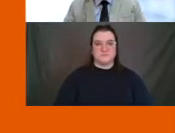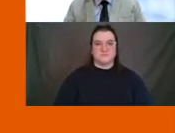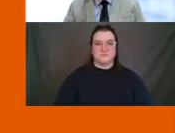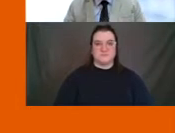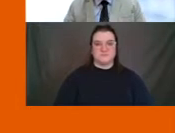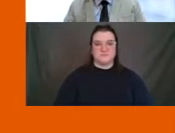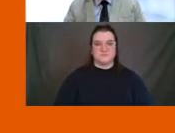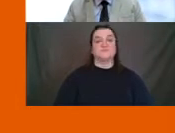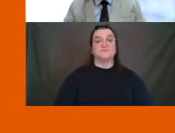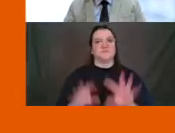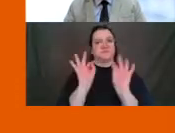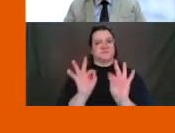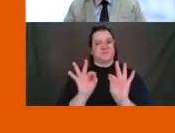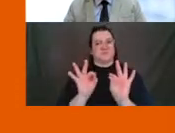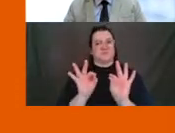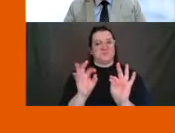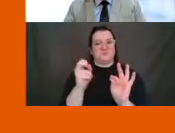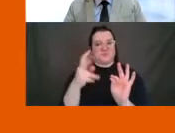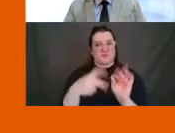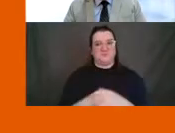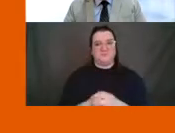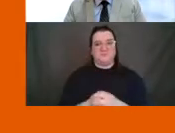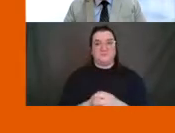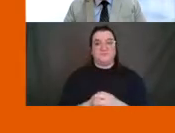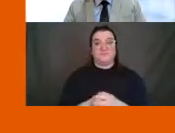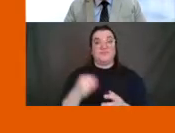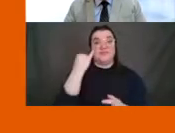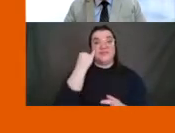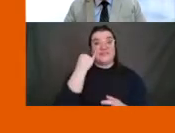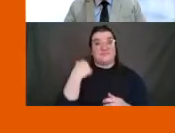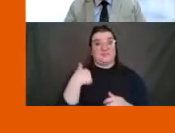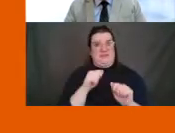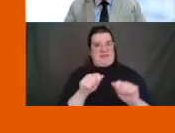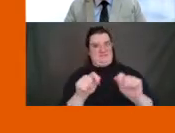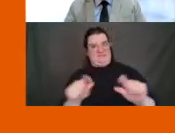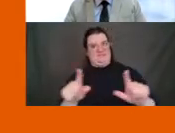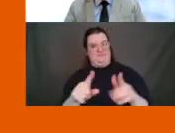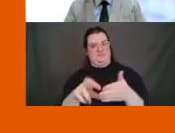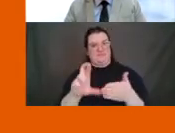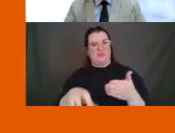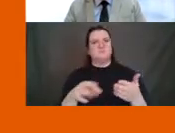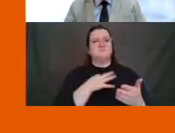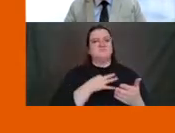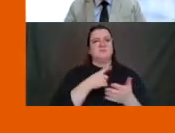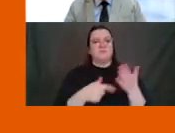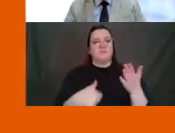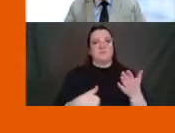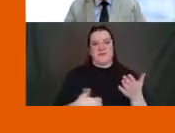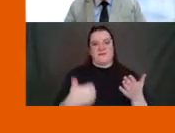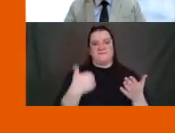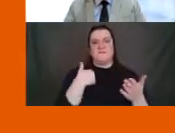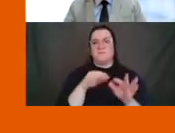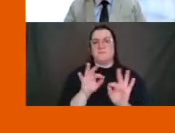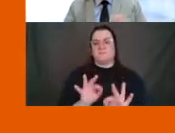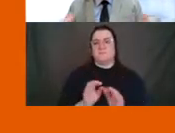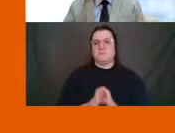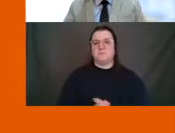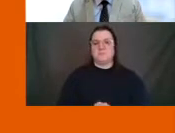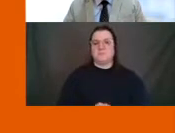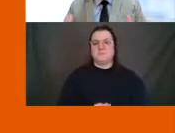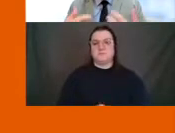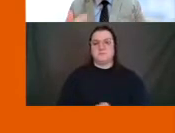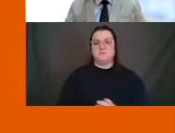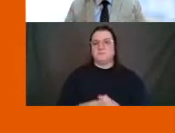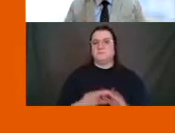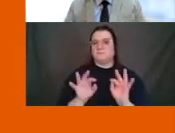Okay, if we're able to show the poll results to see kind of what we have represented in the audience. All right,